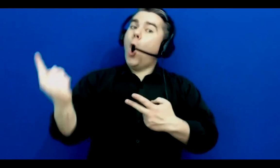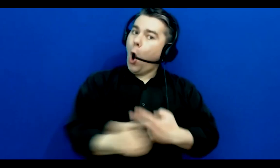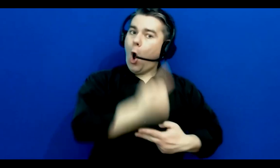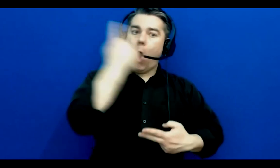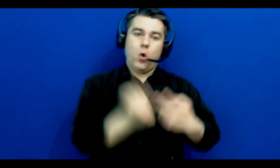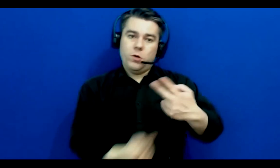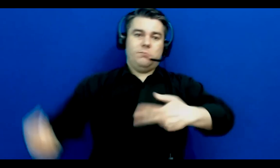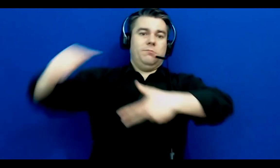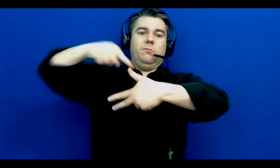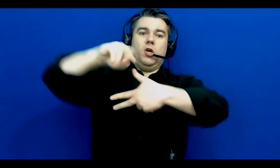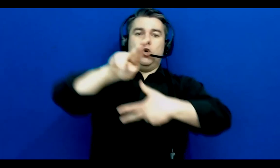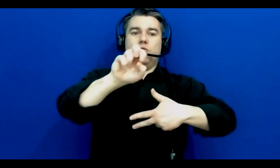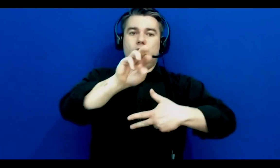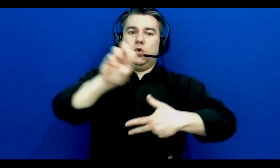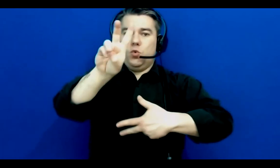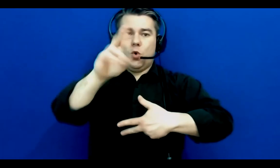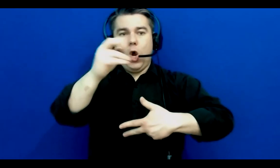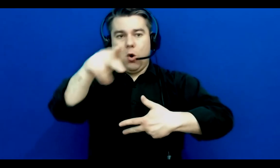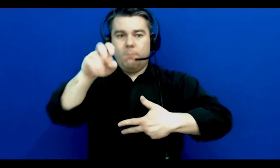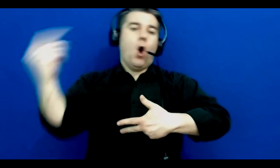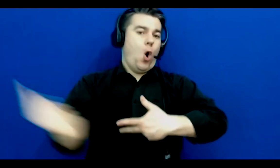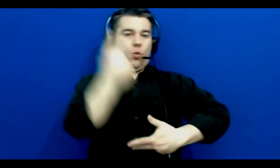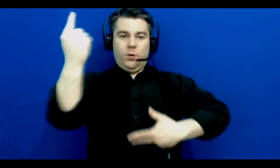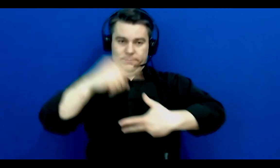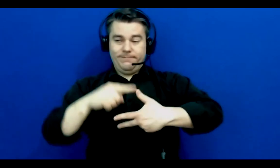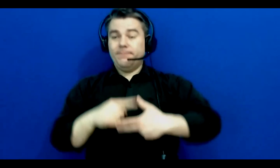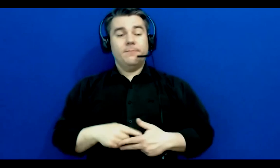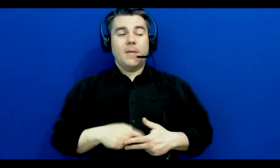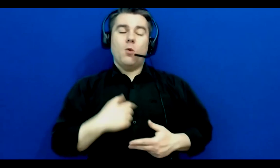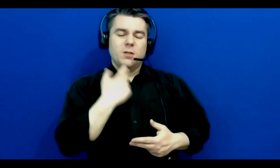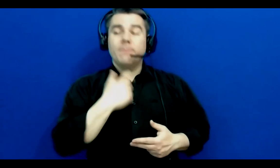say. Thank you. Absolutely. Good question.